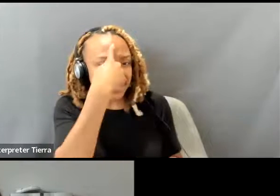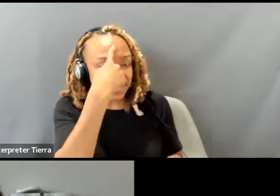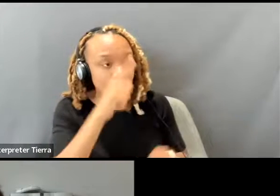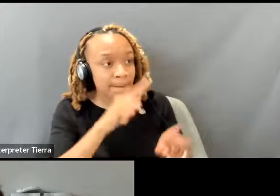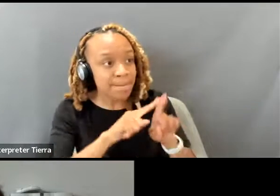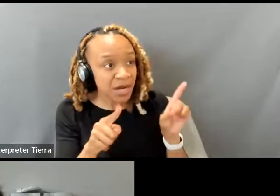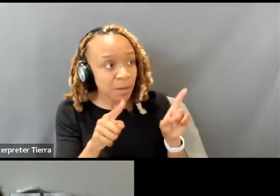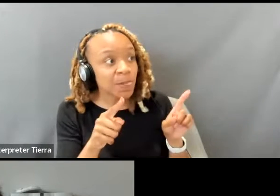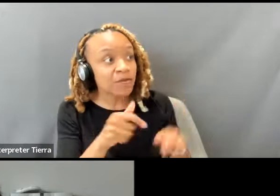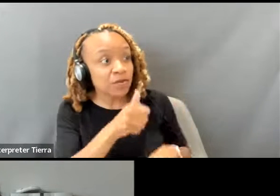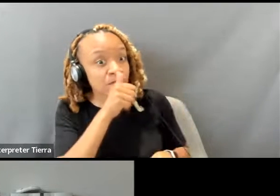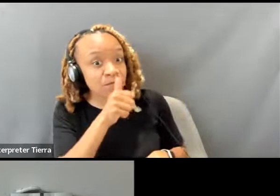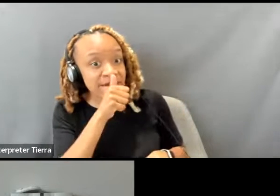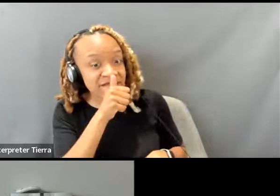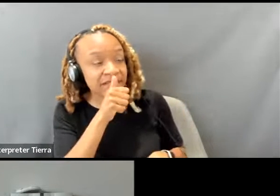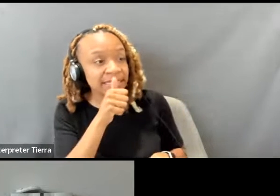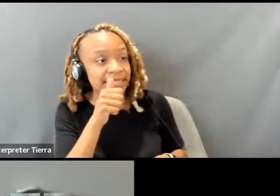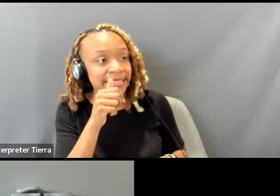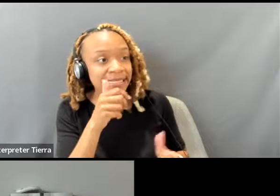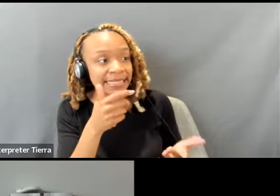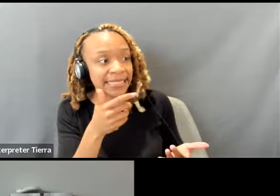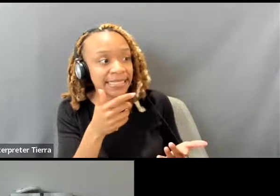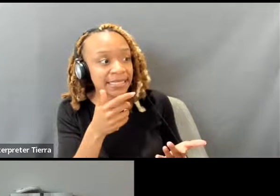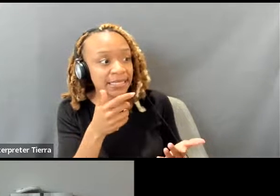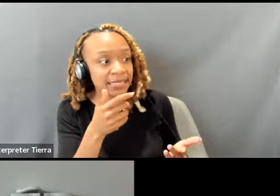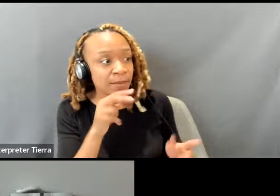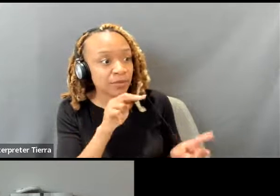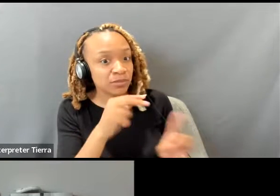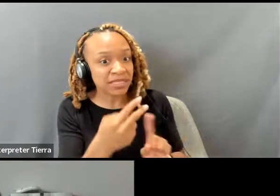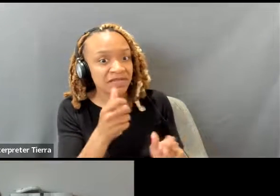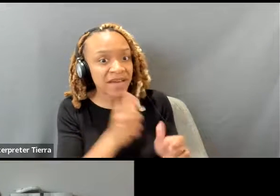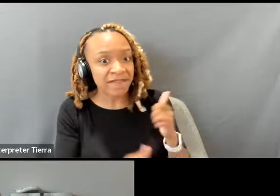on their block, they'd be able to look right down into their